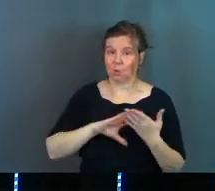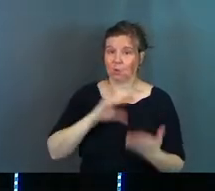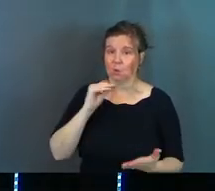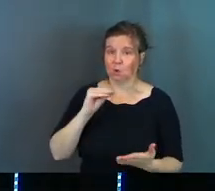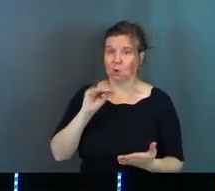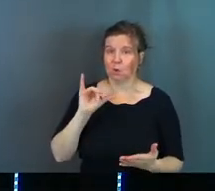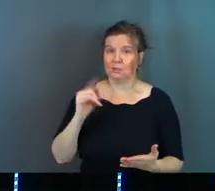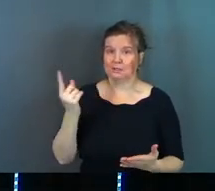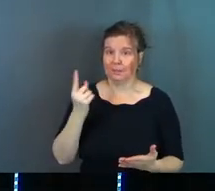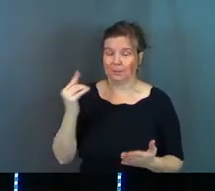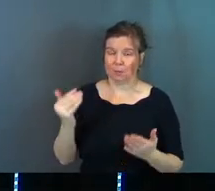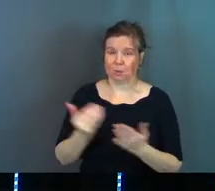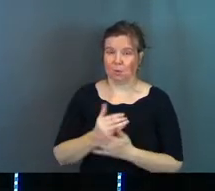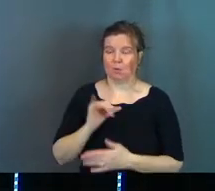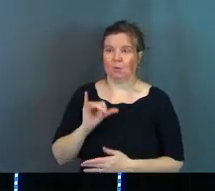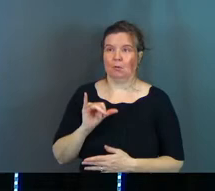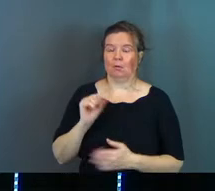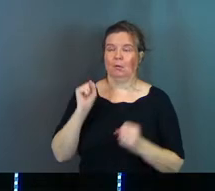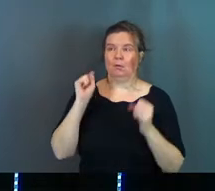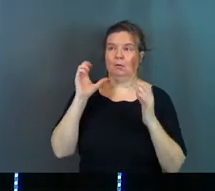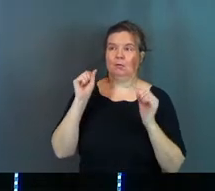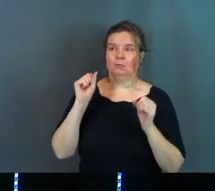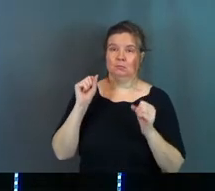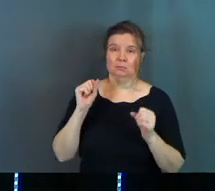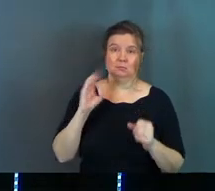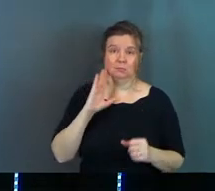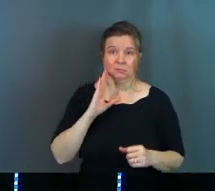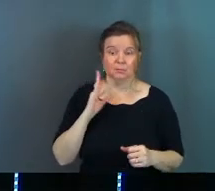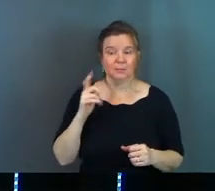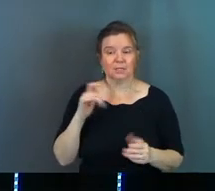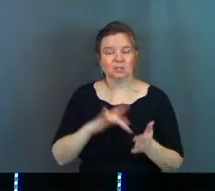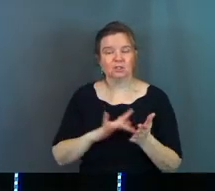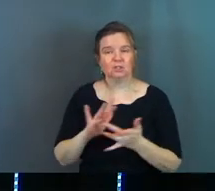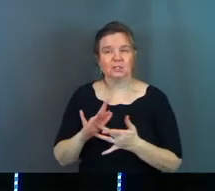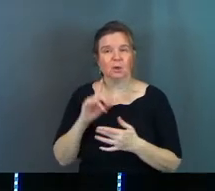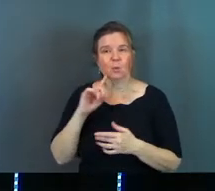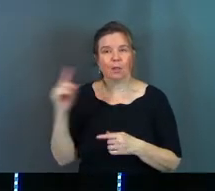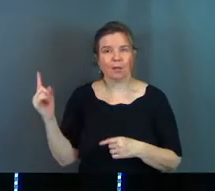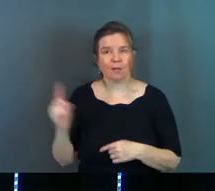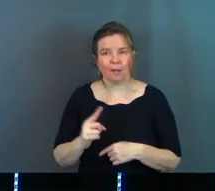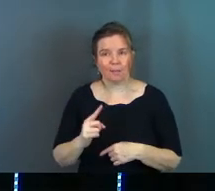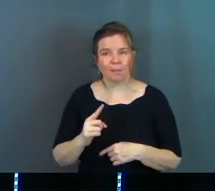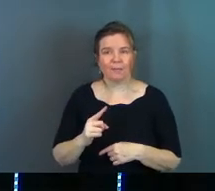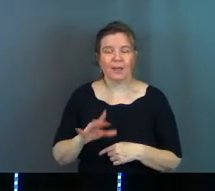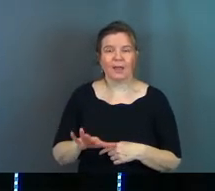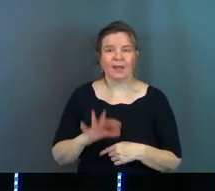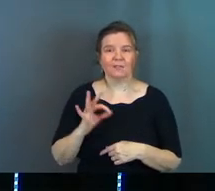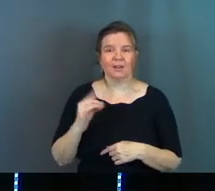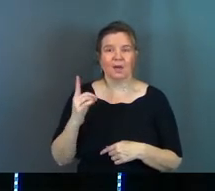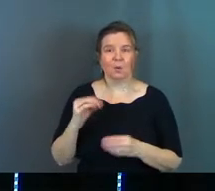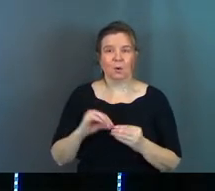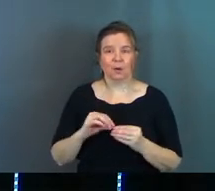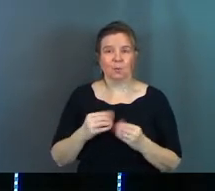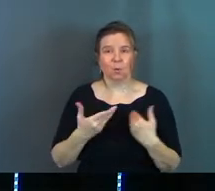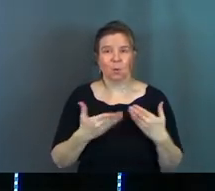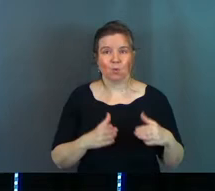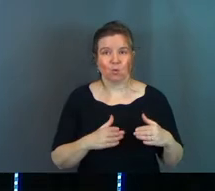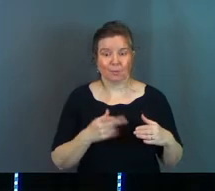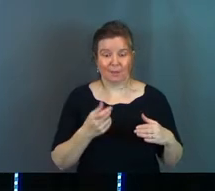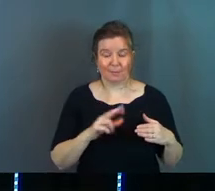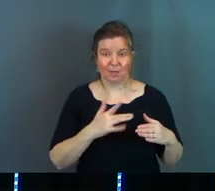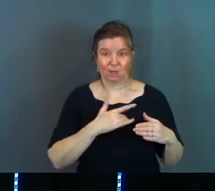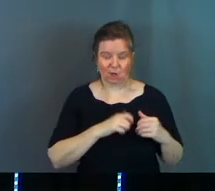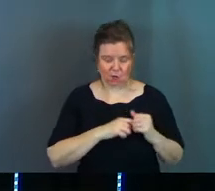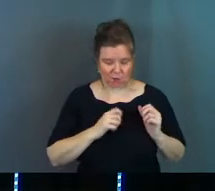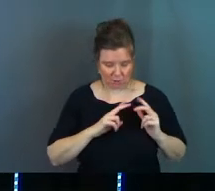learn something, and it's going to blow your mind, because Jesus is going to come and find one more room that exists in